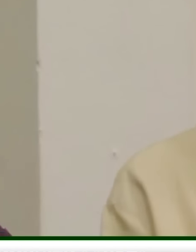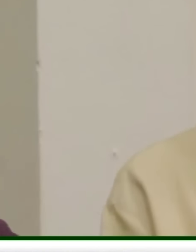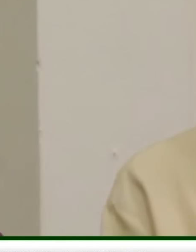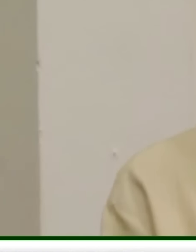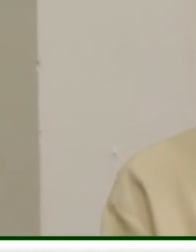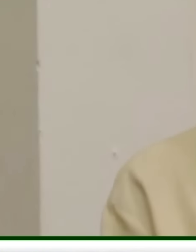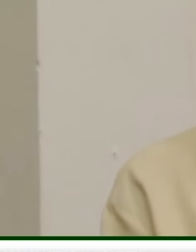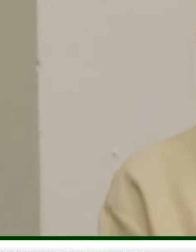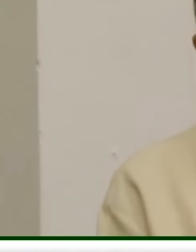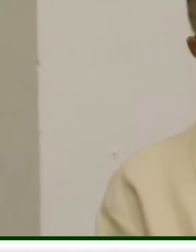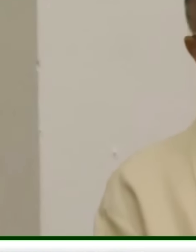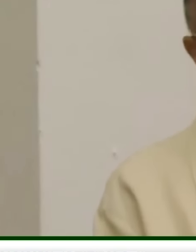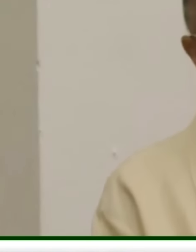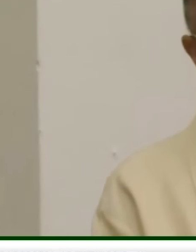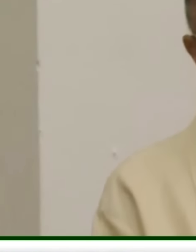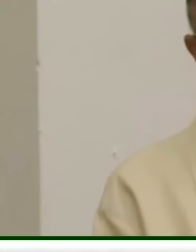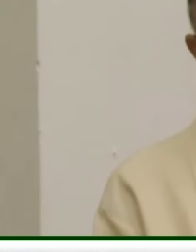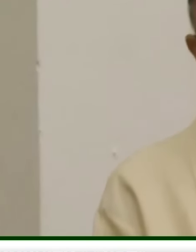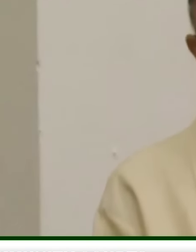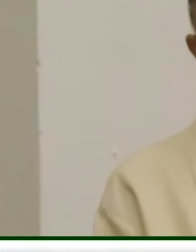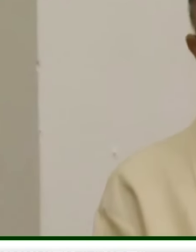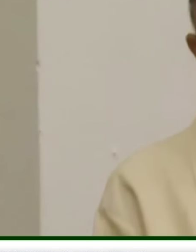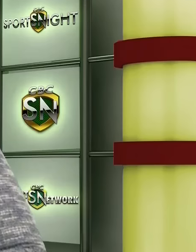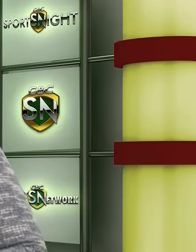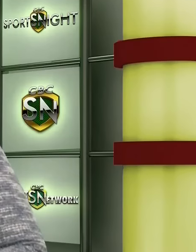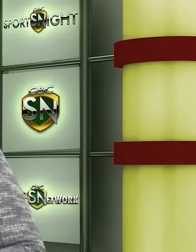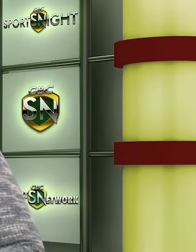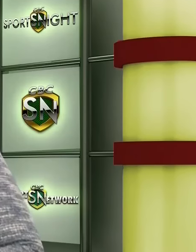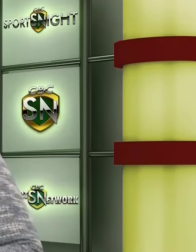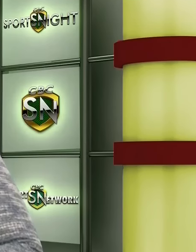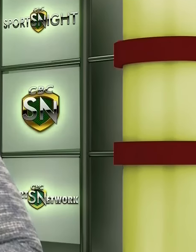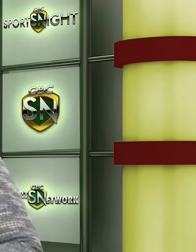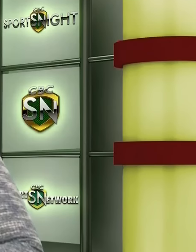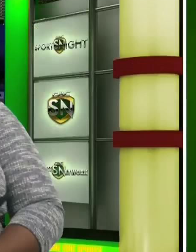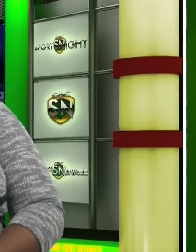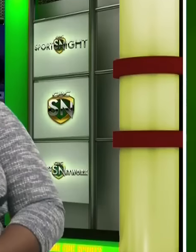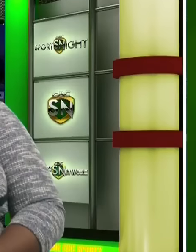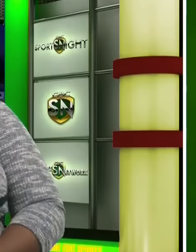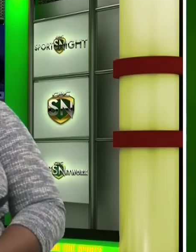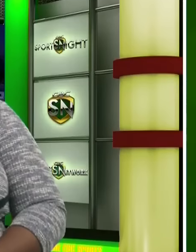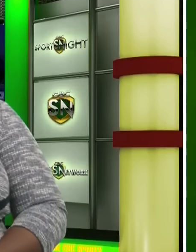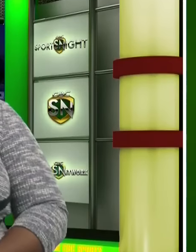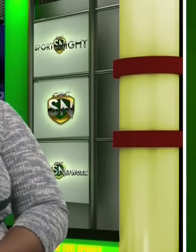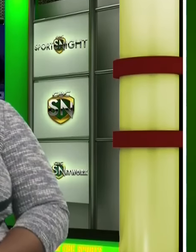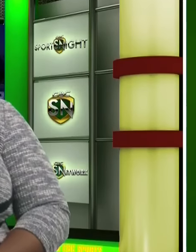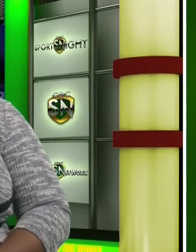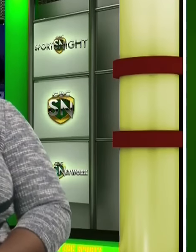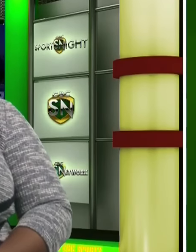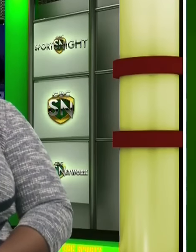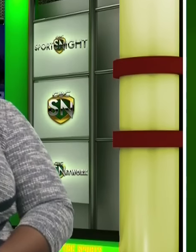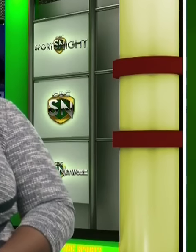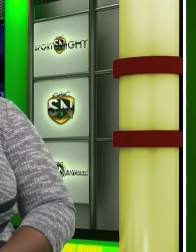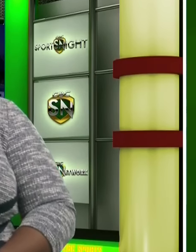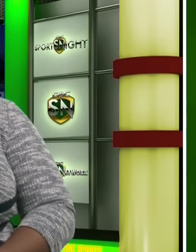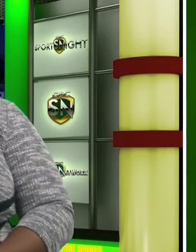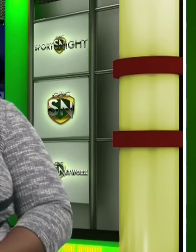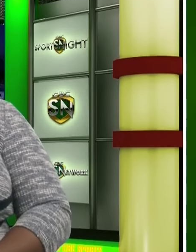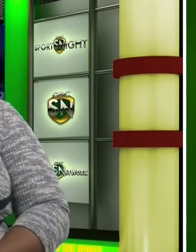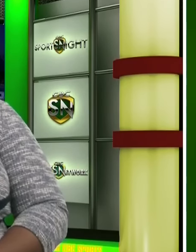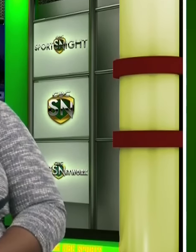groups, the cultural groups, let Barbados be a buzz. Wendy, I take my pause here, but when I return, I have lots more, including golf